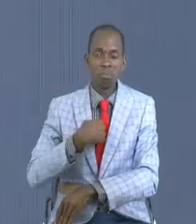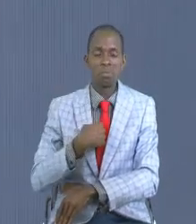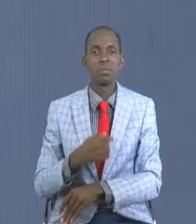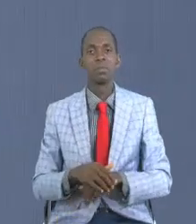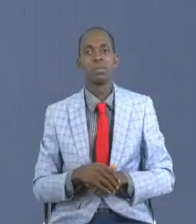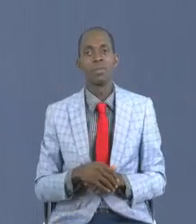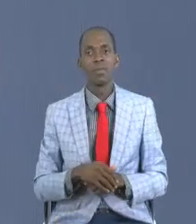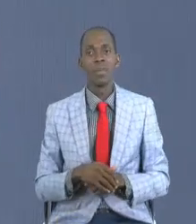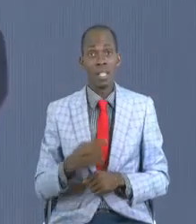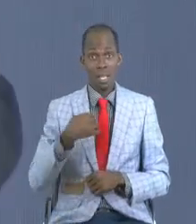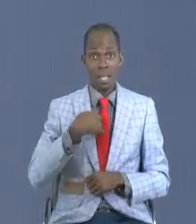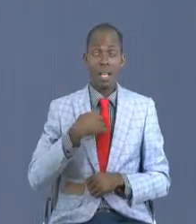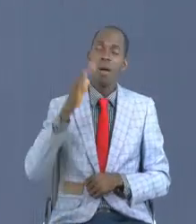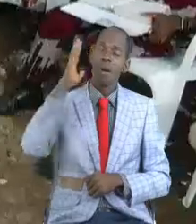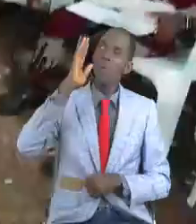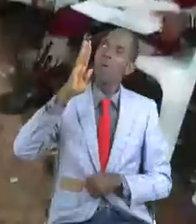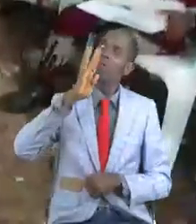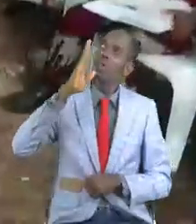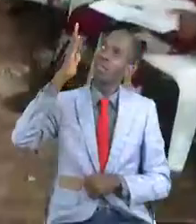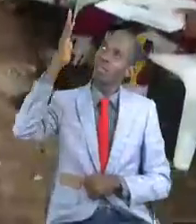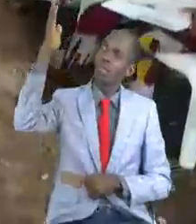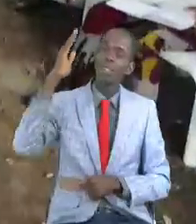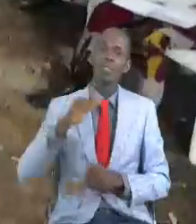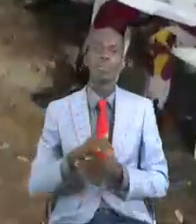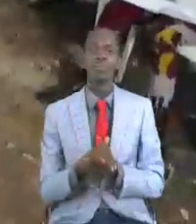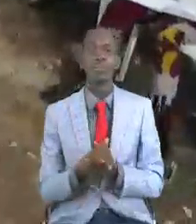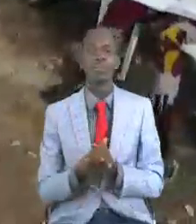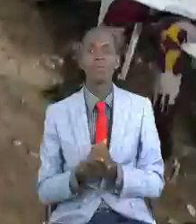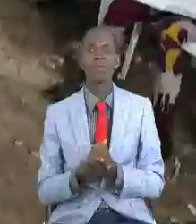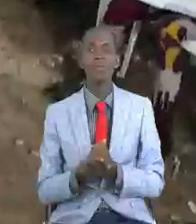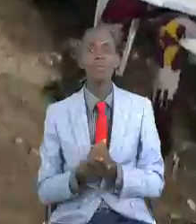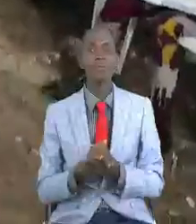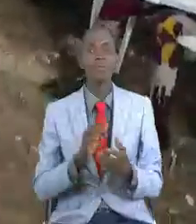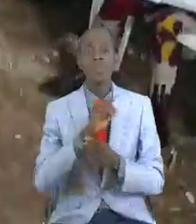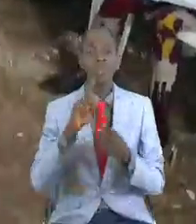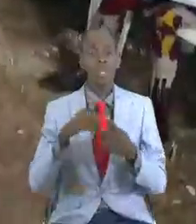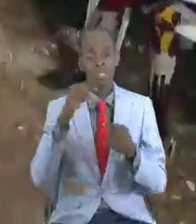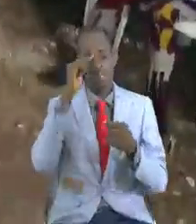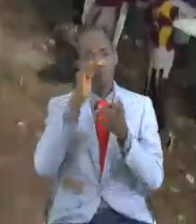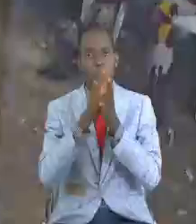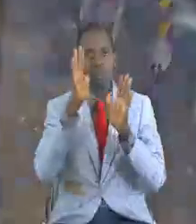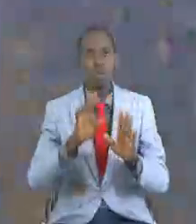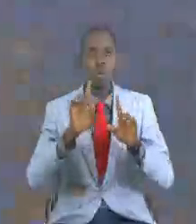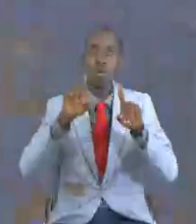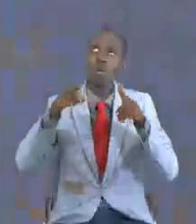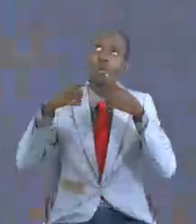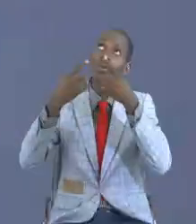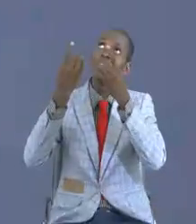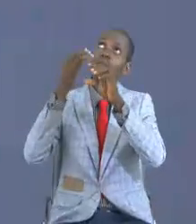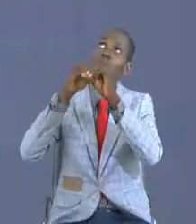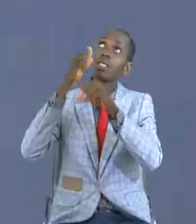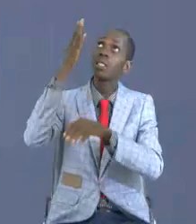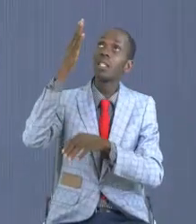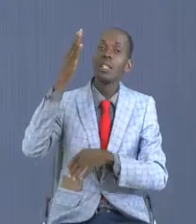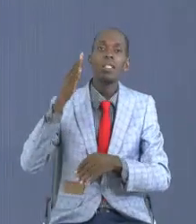I will be there. When the saints go marching in, there's no iota